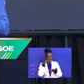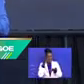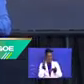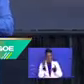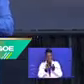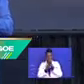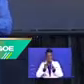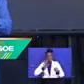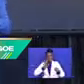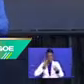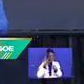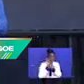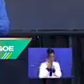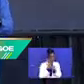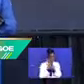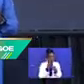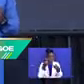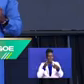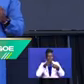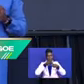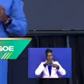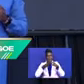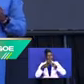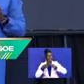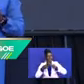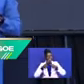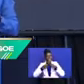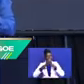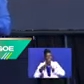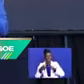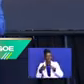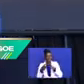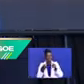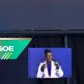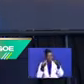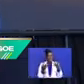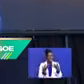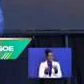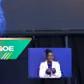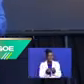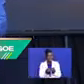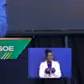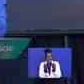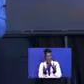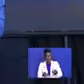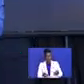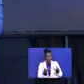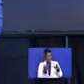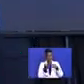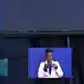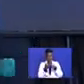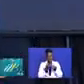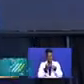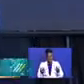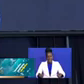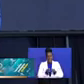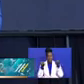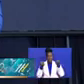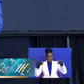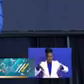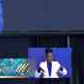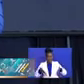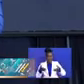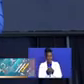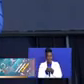multitude or multiplication of Miracles is about to take place